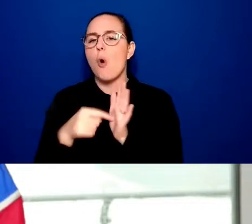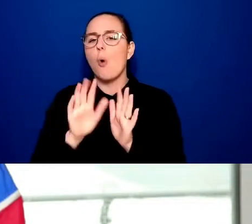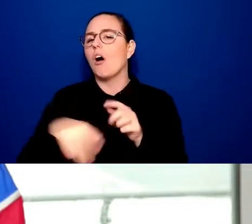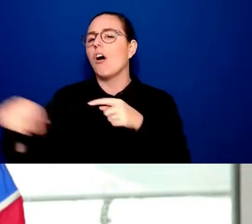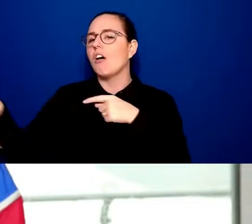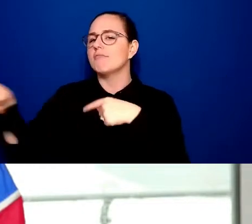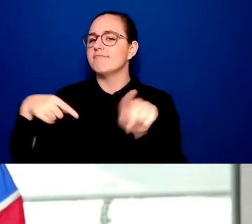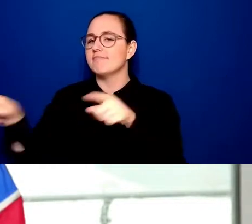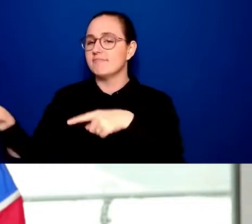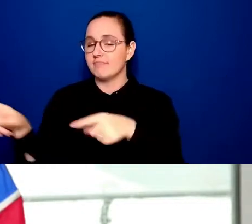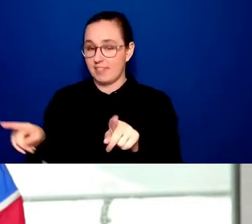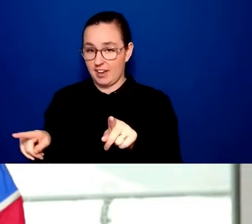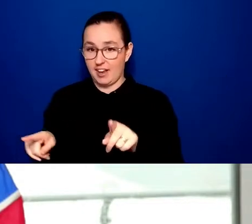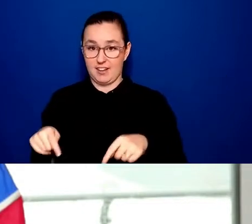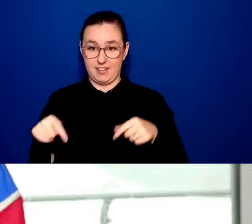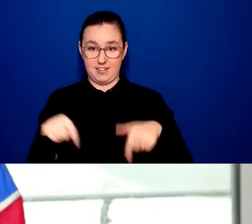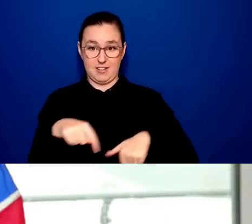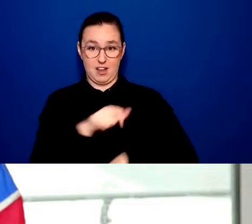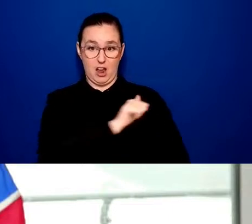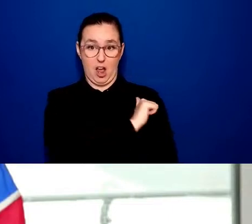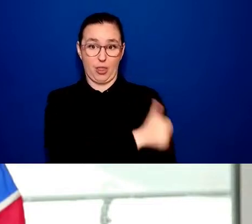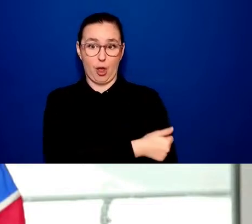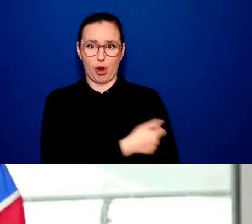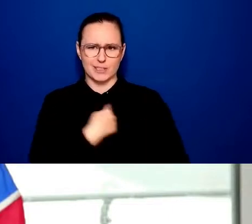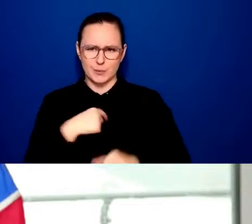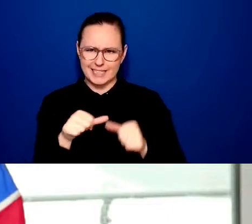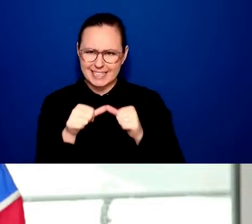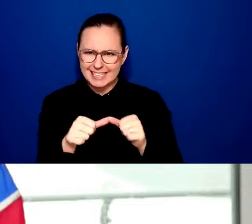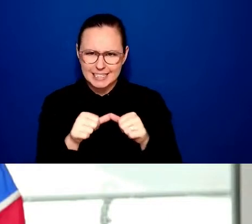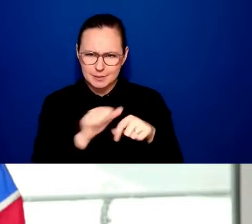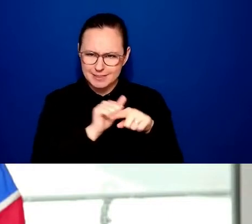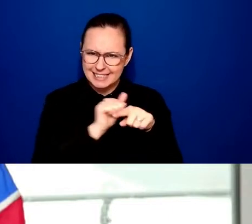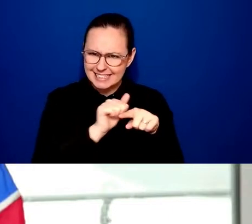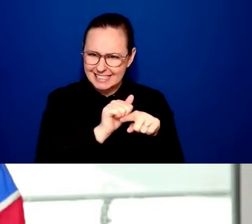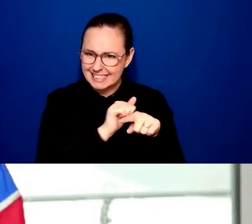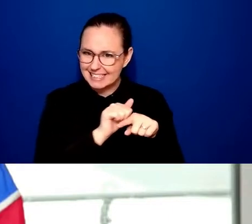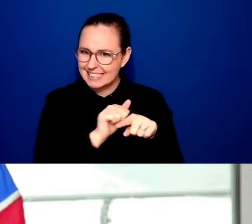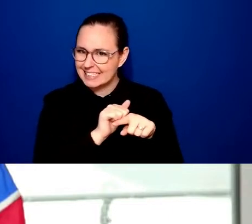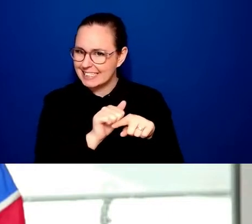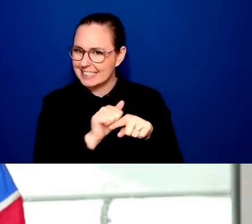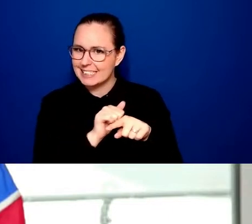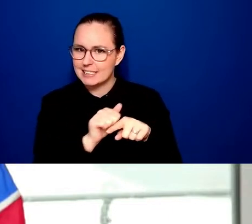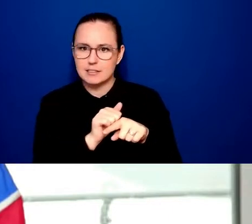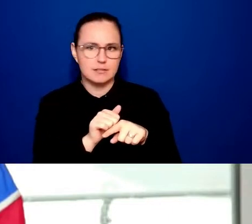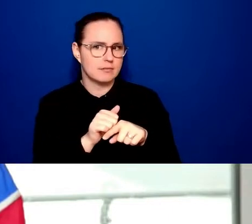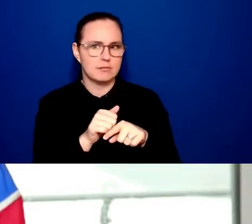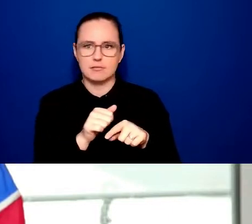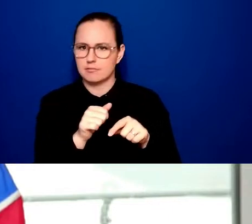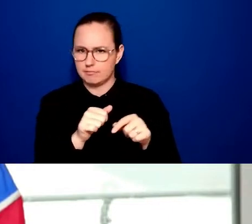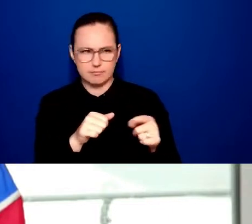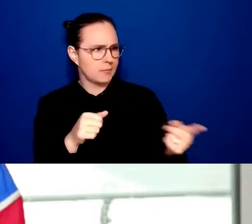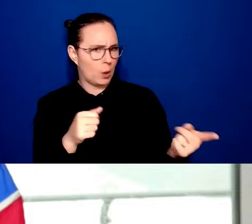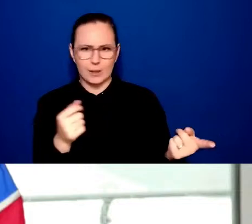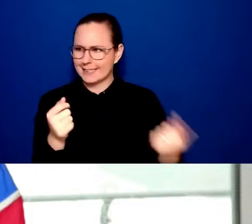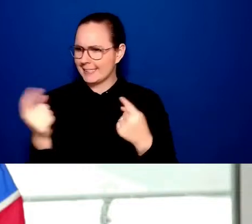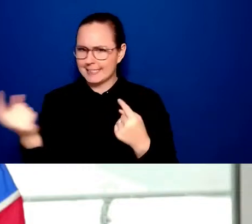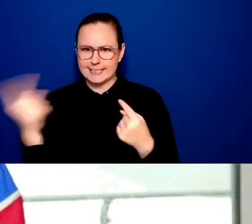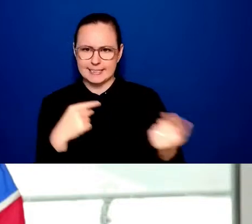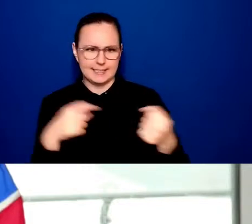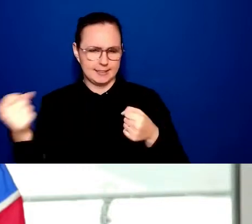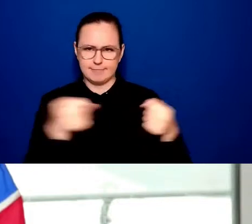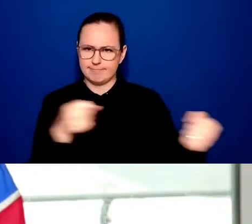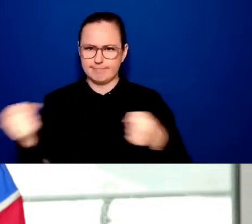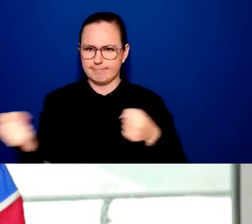course, maintain records of who is trained and potentially able to be redeployed back into contact tracing roles as needed, and in some cases have worked their way through the